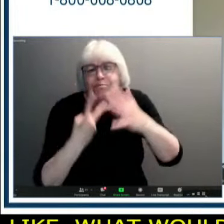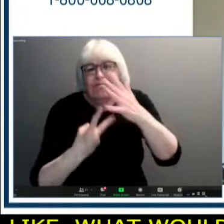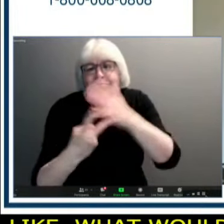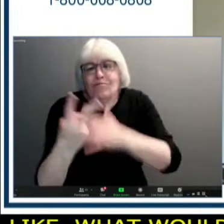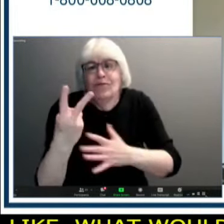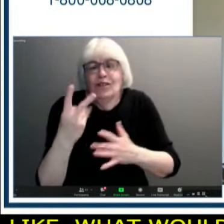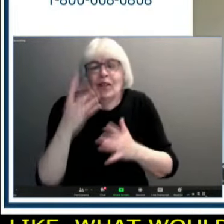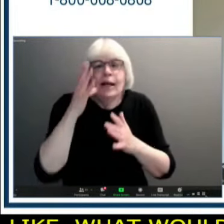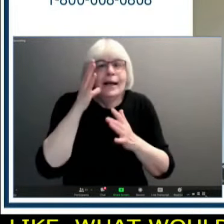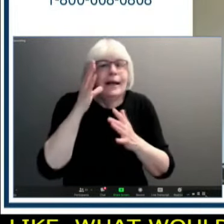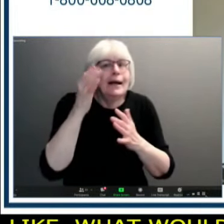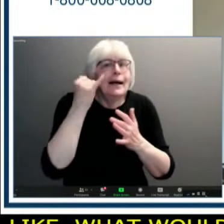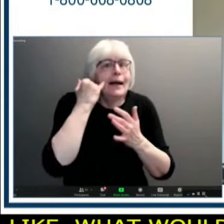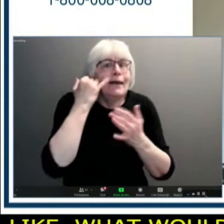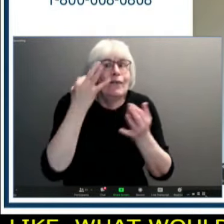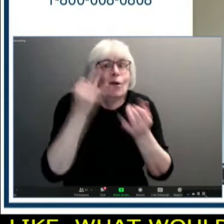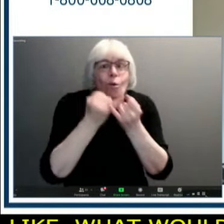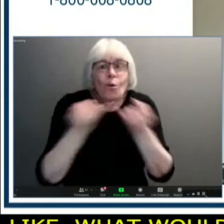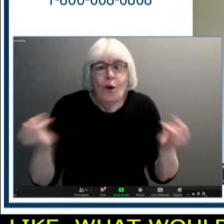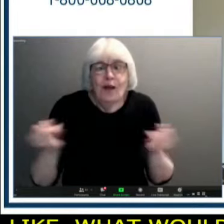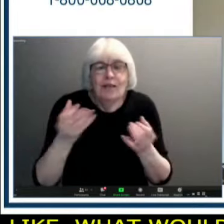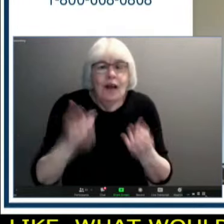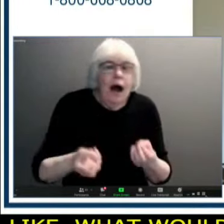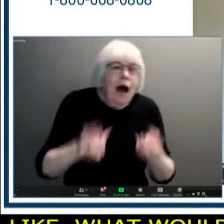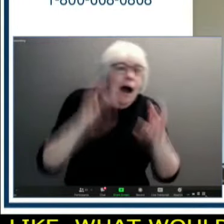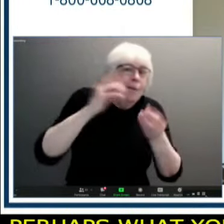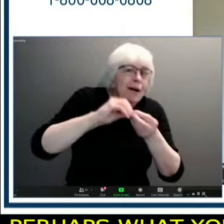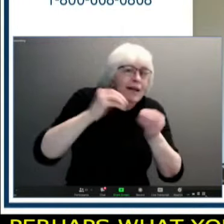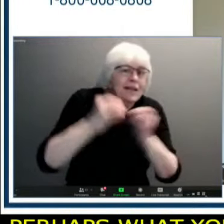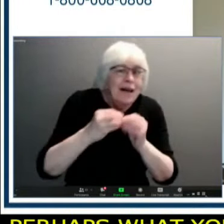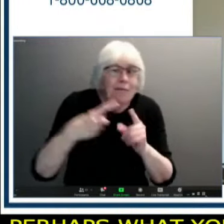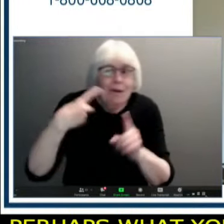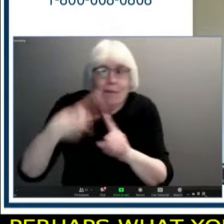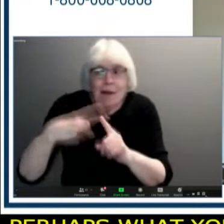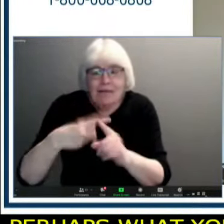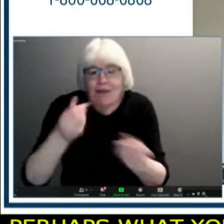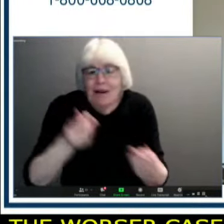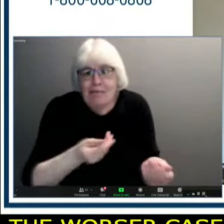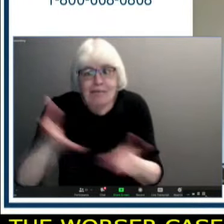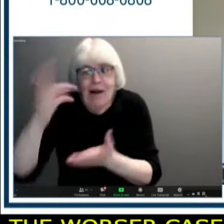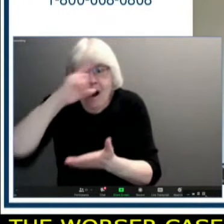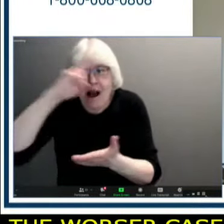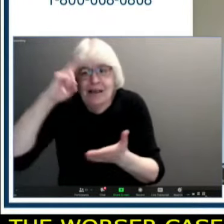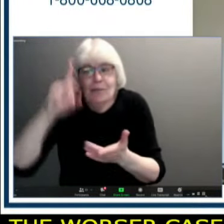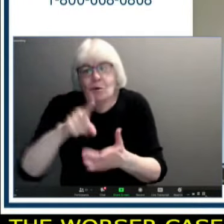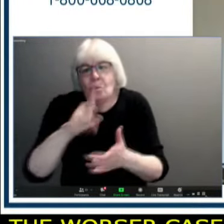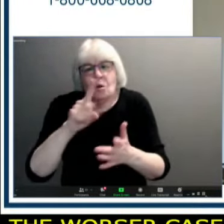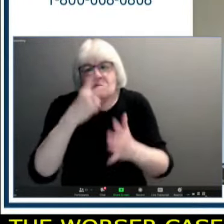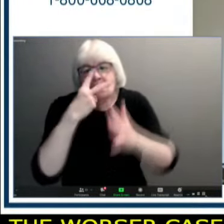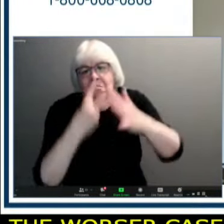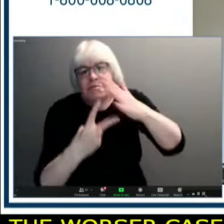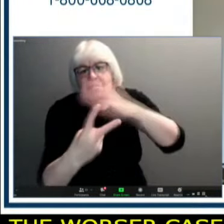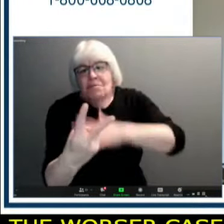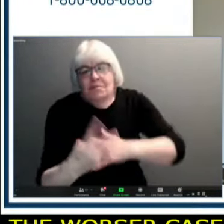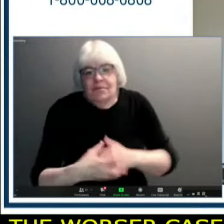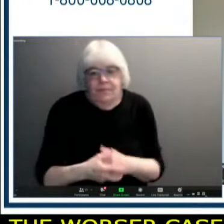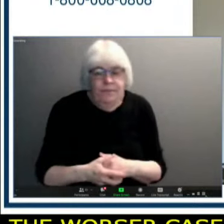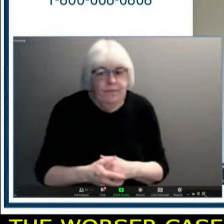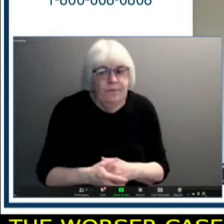and hospitalizations? Well, we're realistic. Even if we stayed at around, and we're likely to see